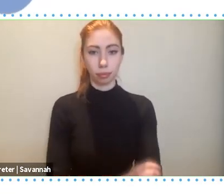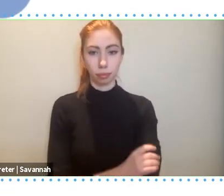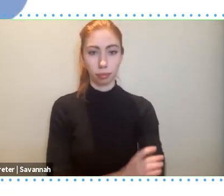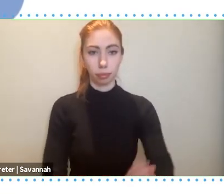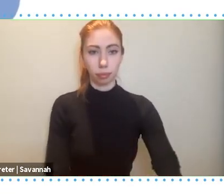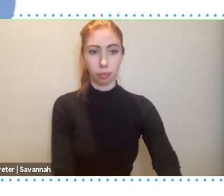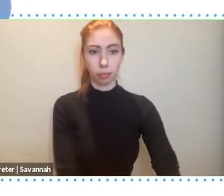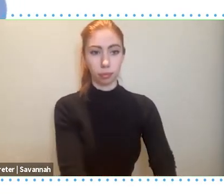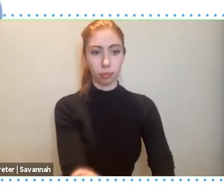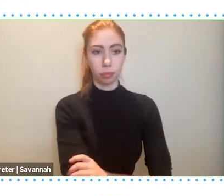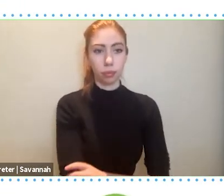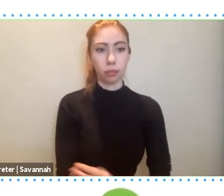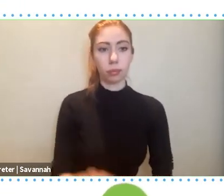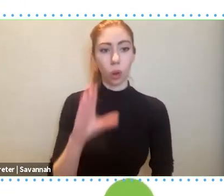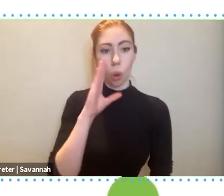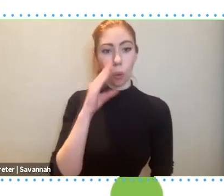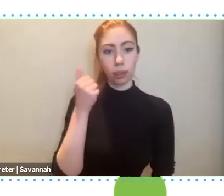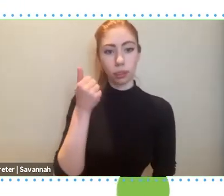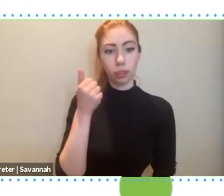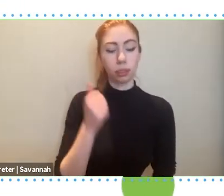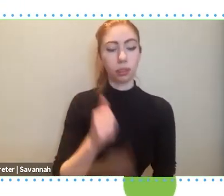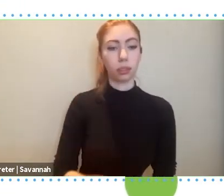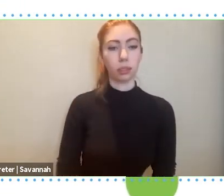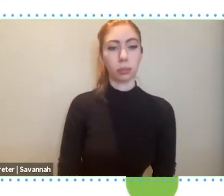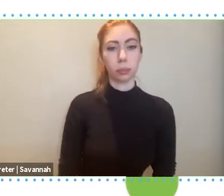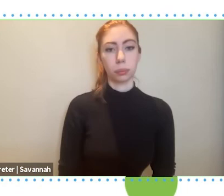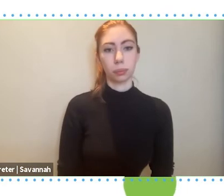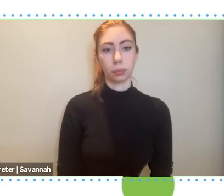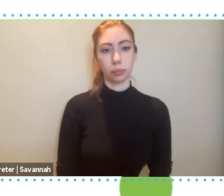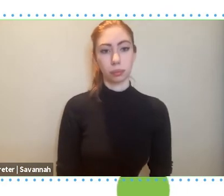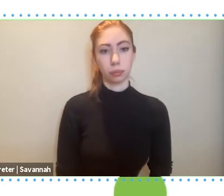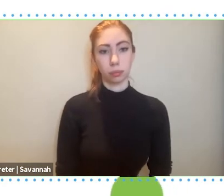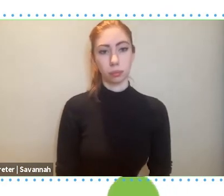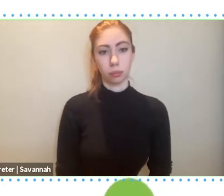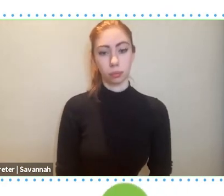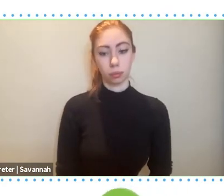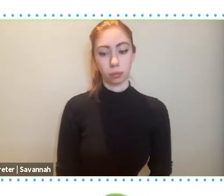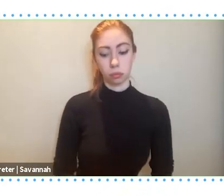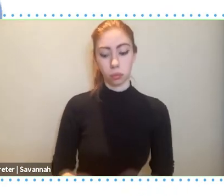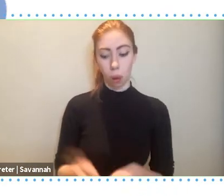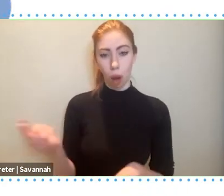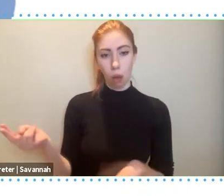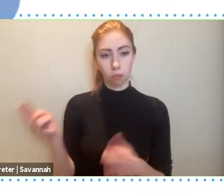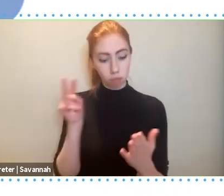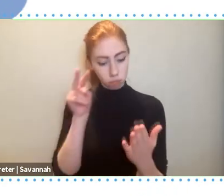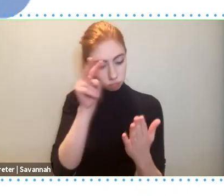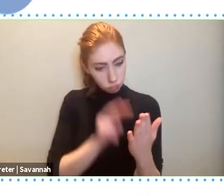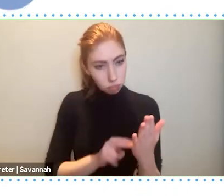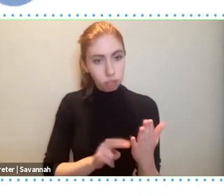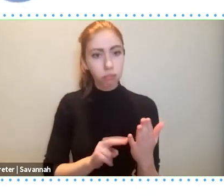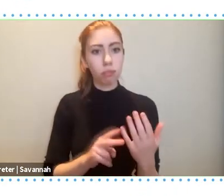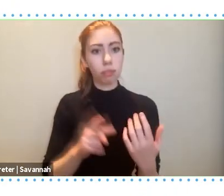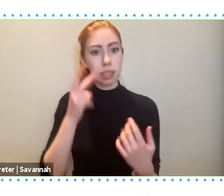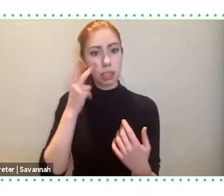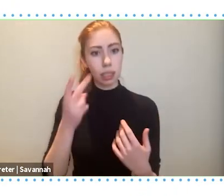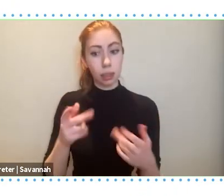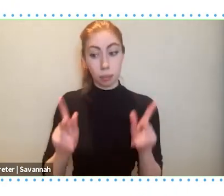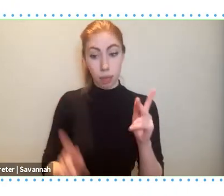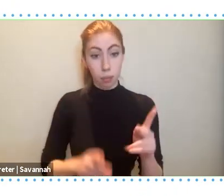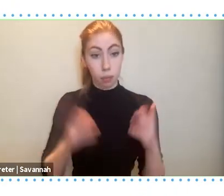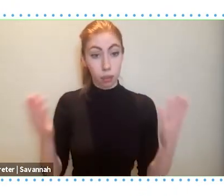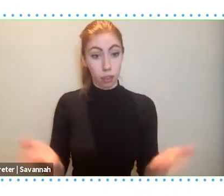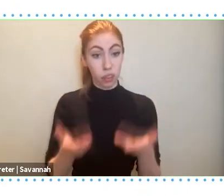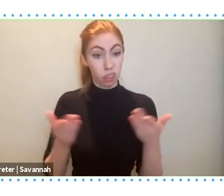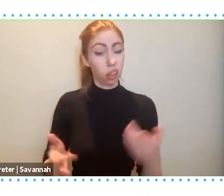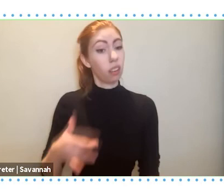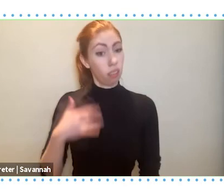It looks to me like looking at that dotmocracy that like there's a lot of people here who are like, I feel like I can do better at this.